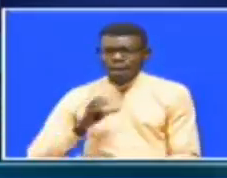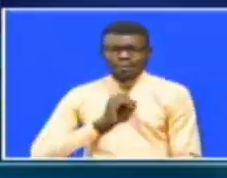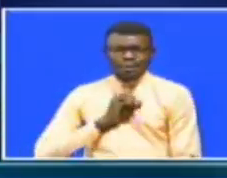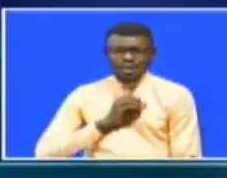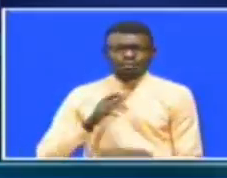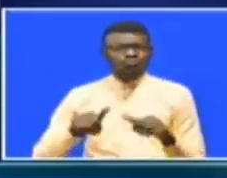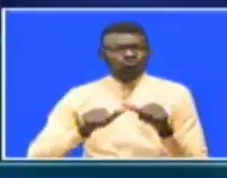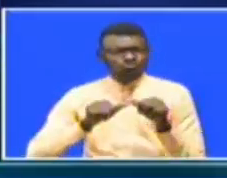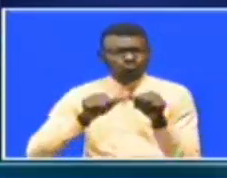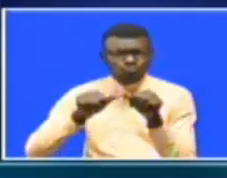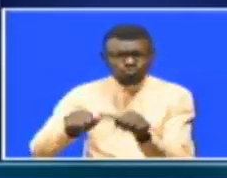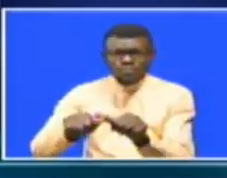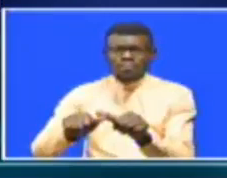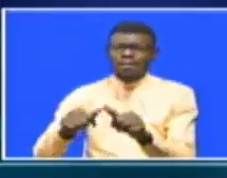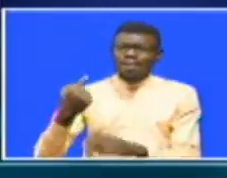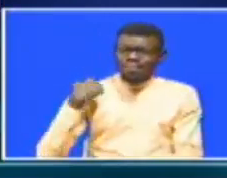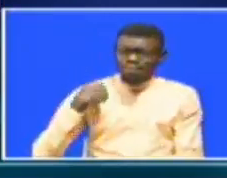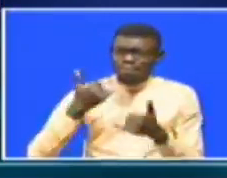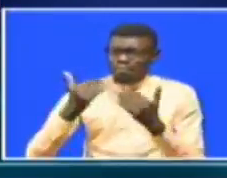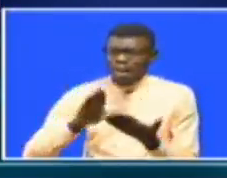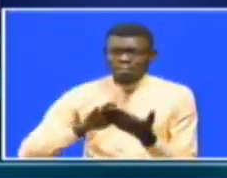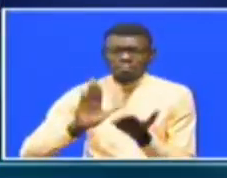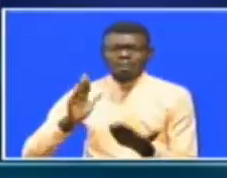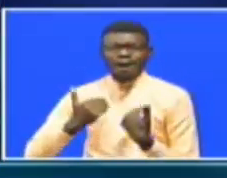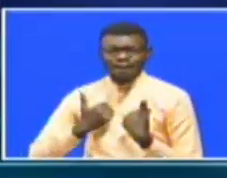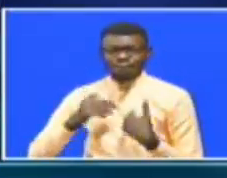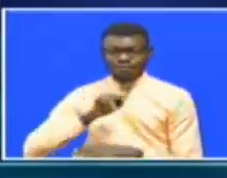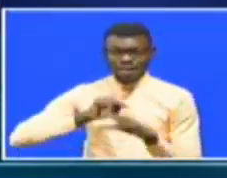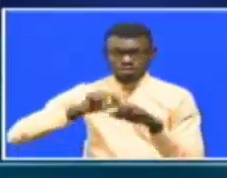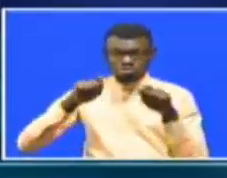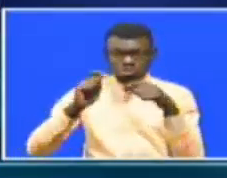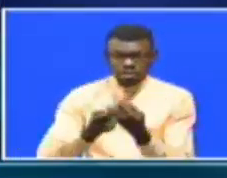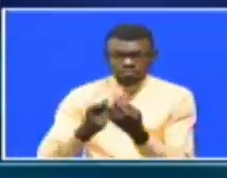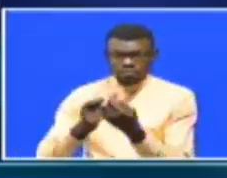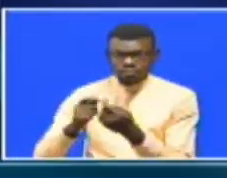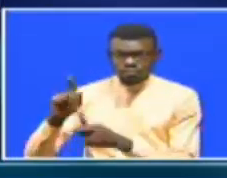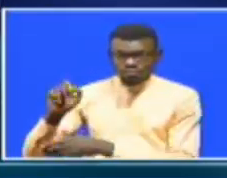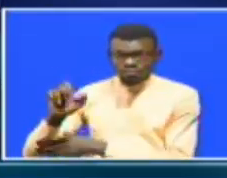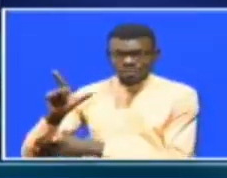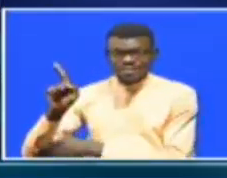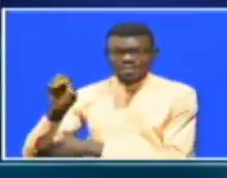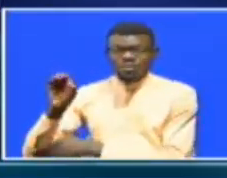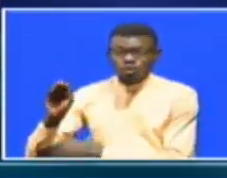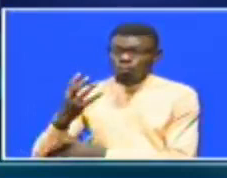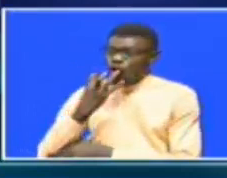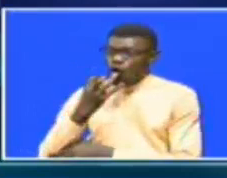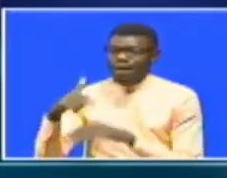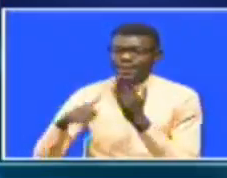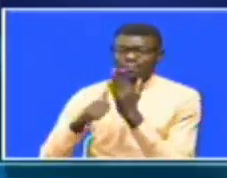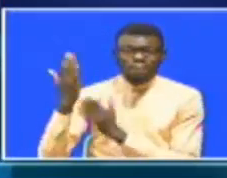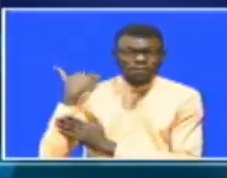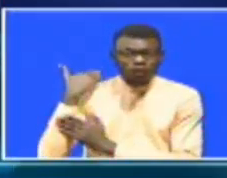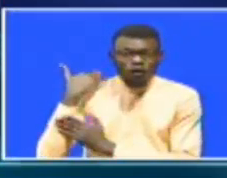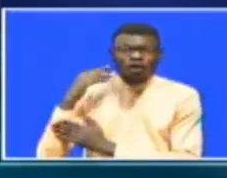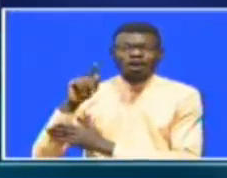they contributed the biggest number of players to the national hockey team. Telkom Orange, as they were known then, thanks to